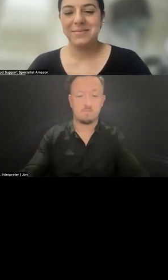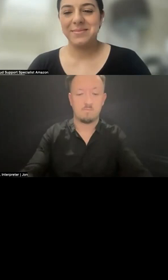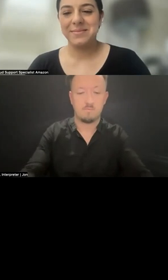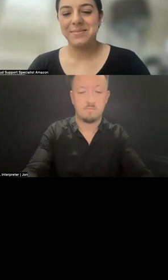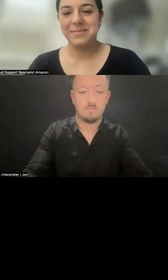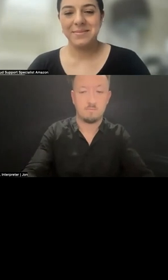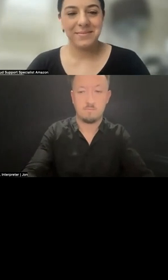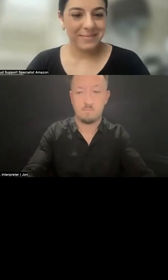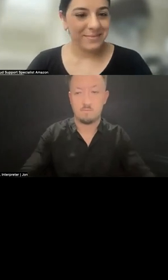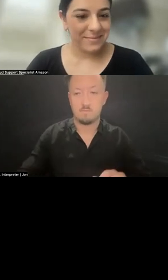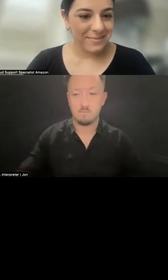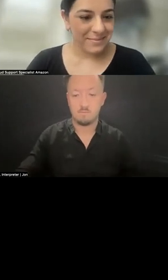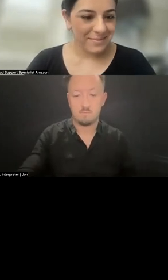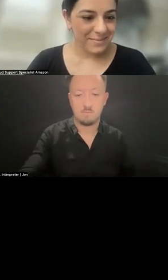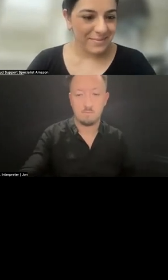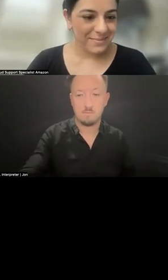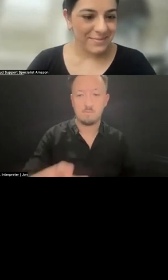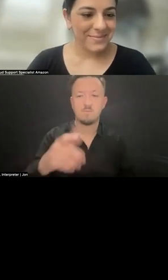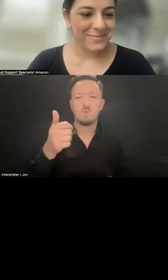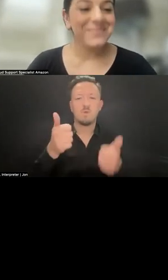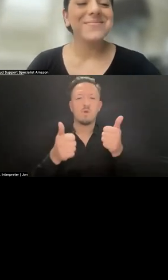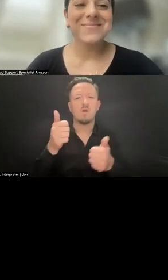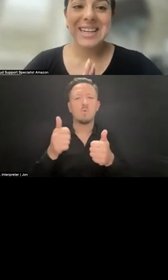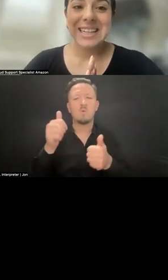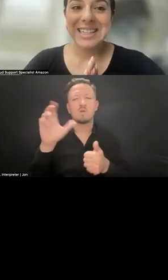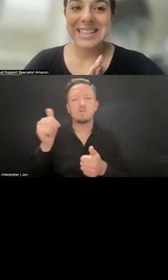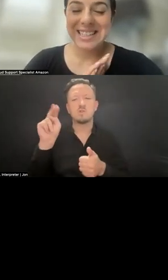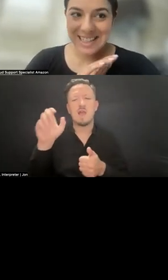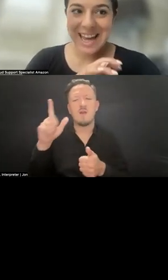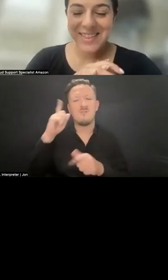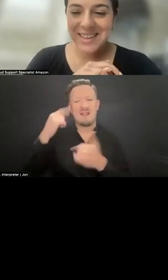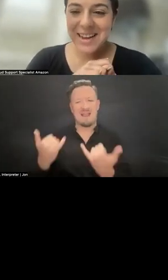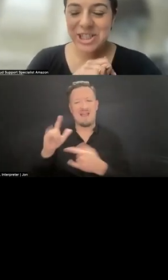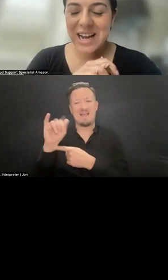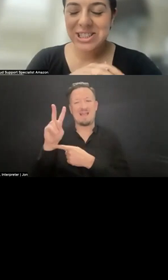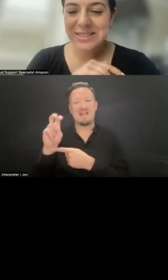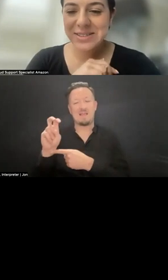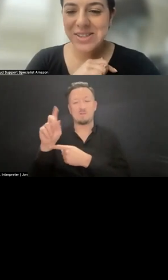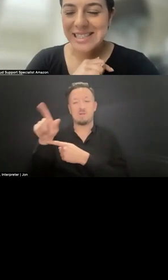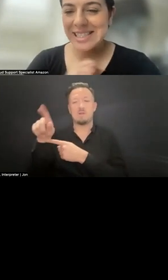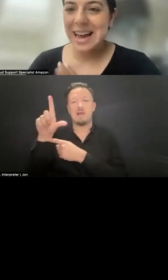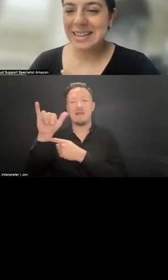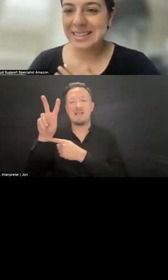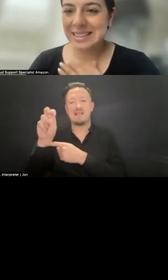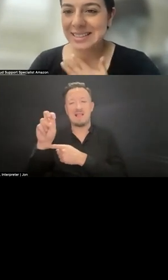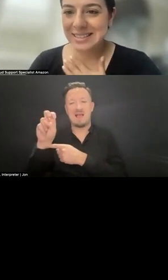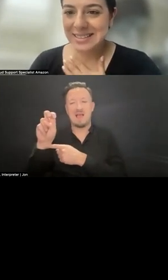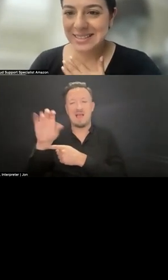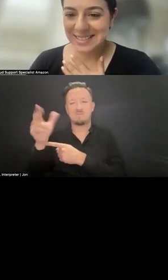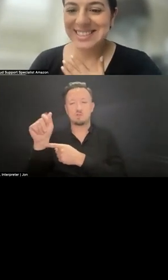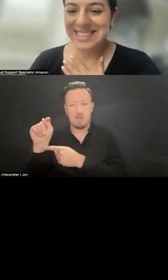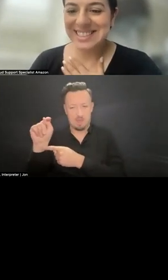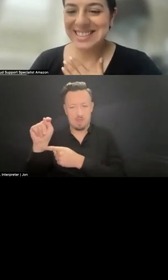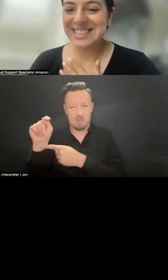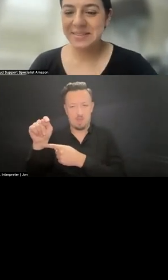And Catherine, which channel should we monitor for live chat that's going on? Yeah, the live chat channel on Slack. Oh yeah, live